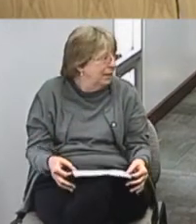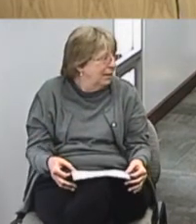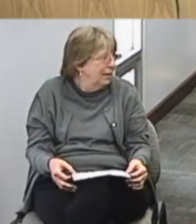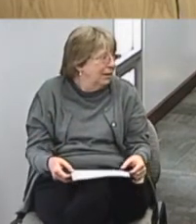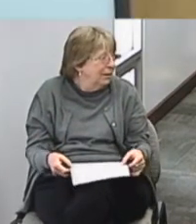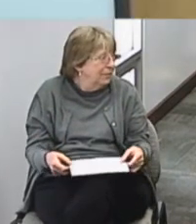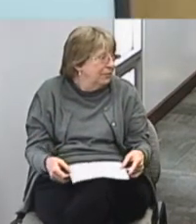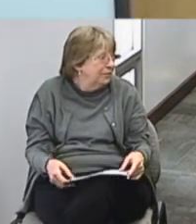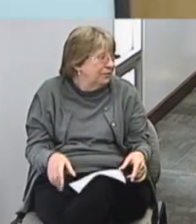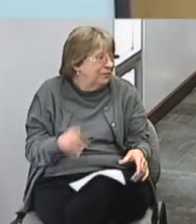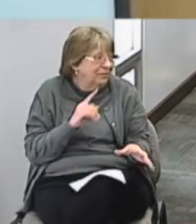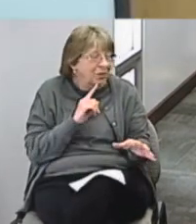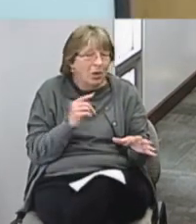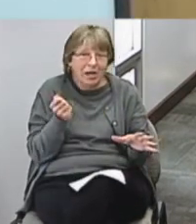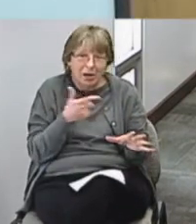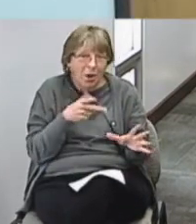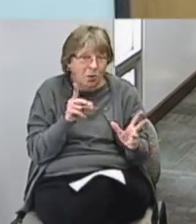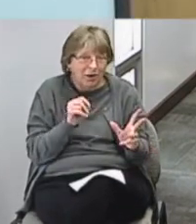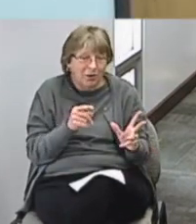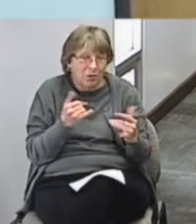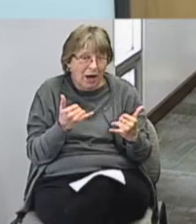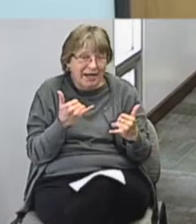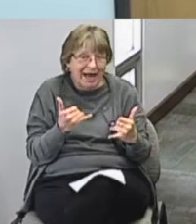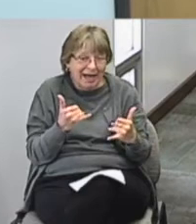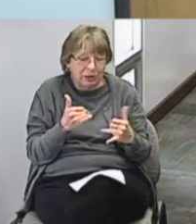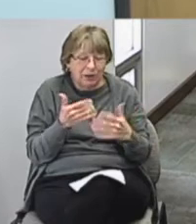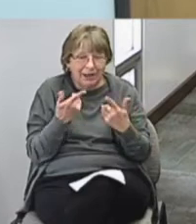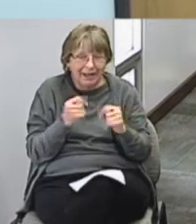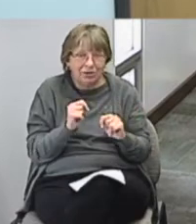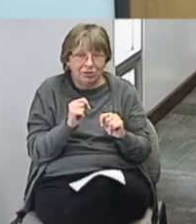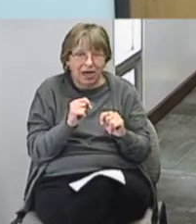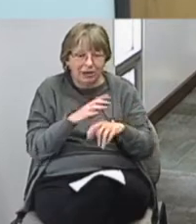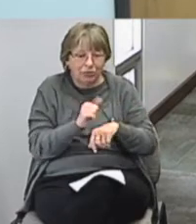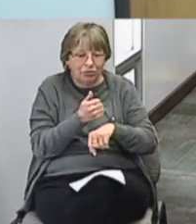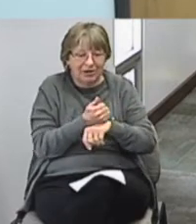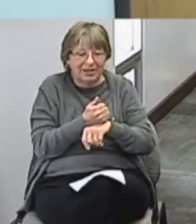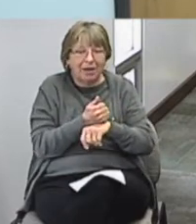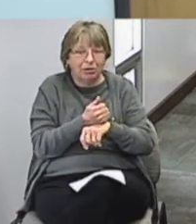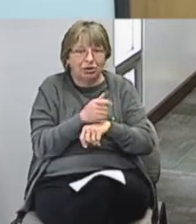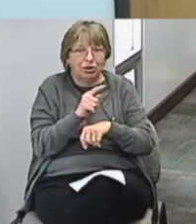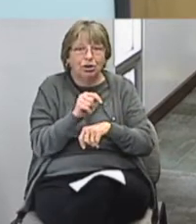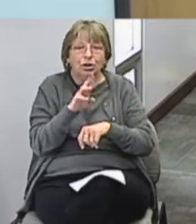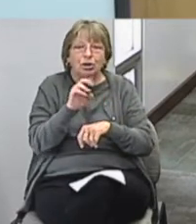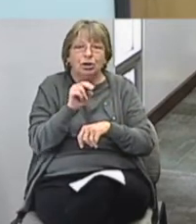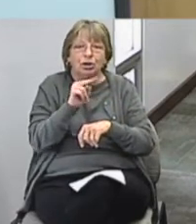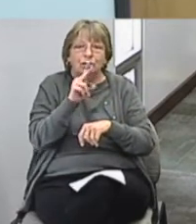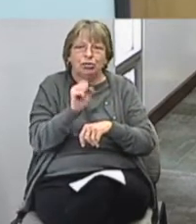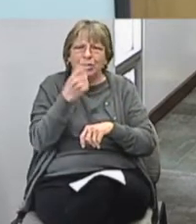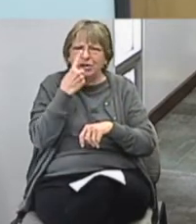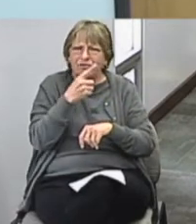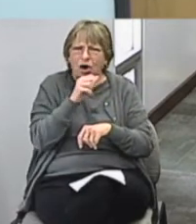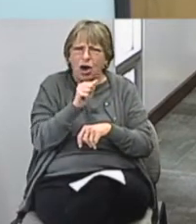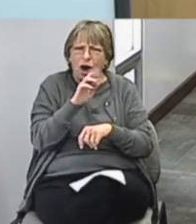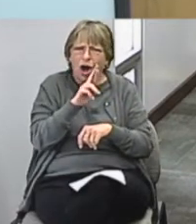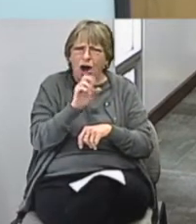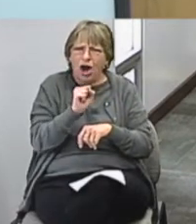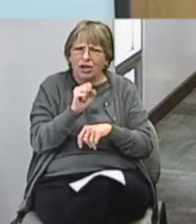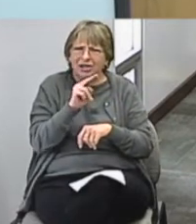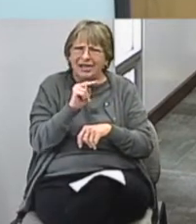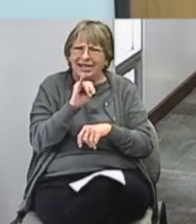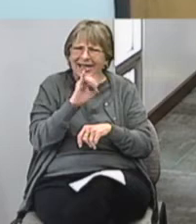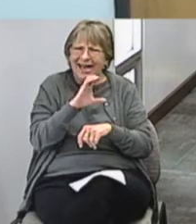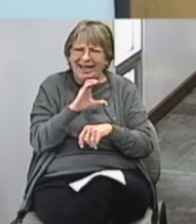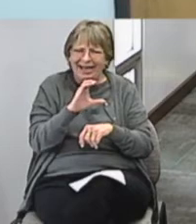Really, all we're doing right now is trying to establish trends for arsenic. Is it migrating off the site or